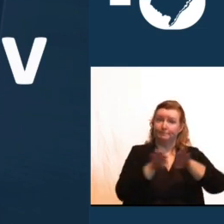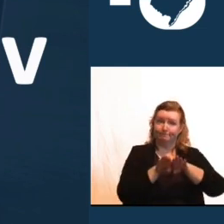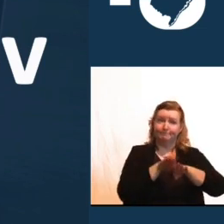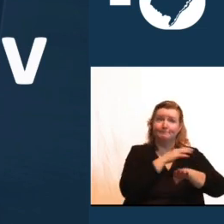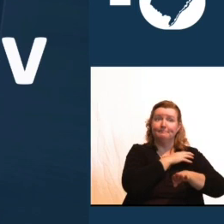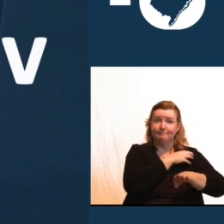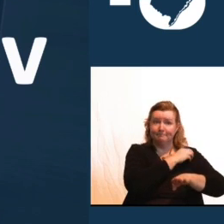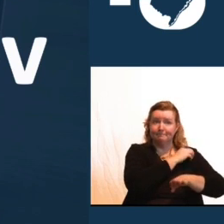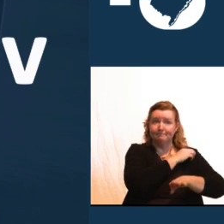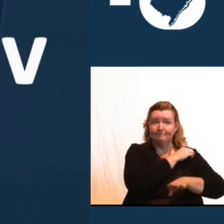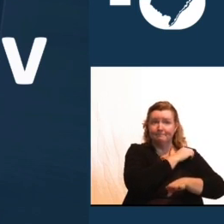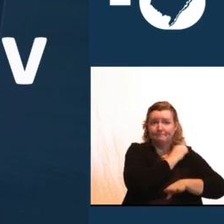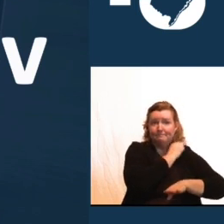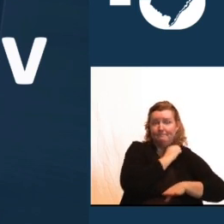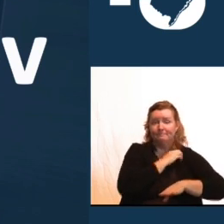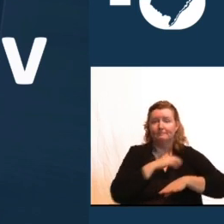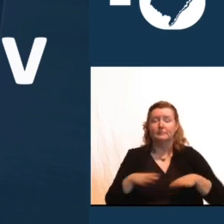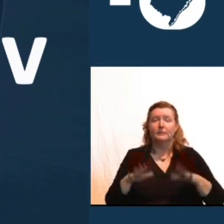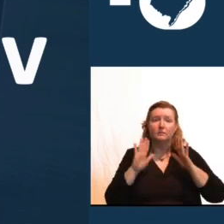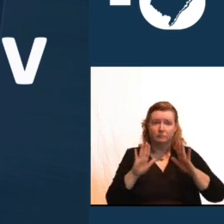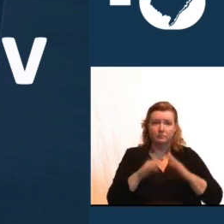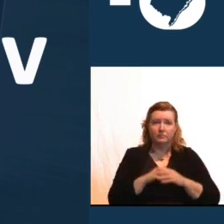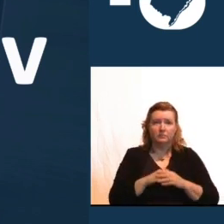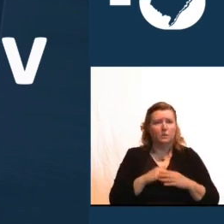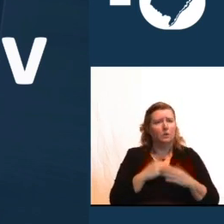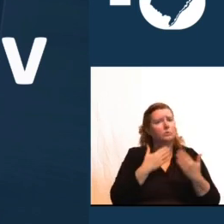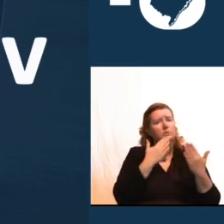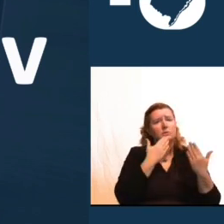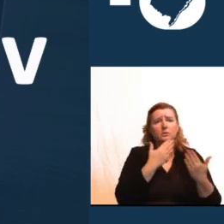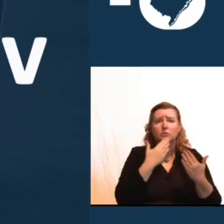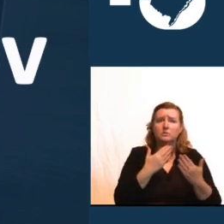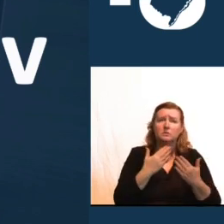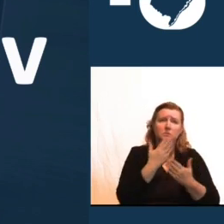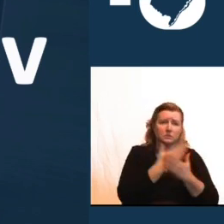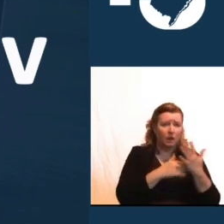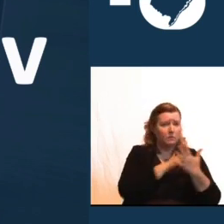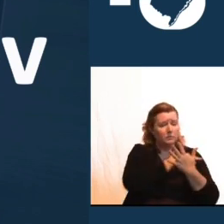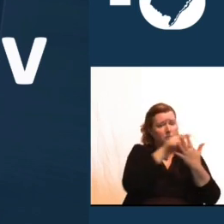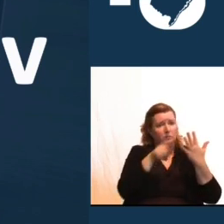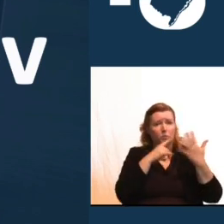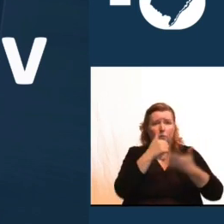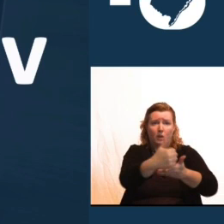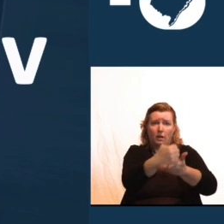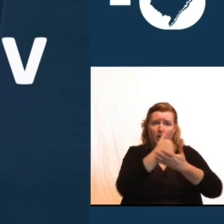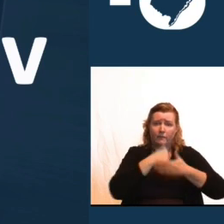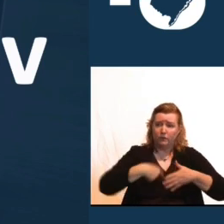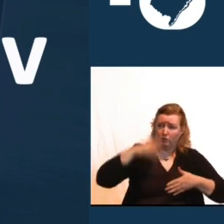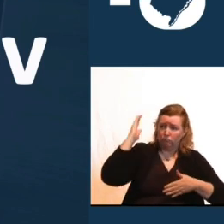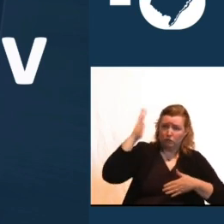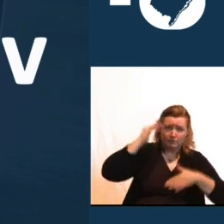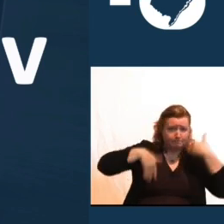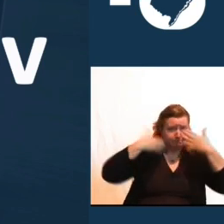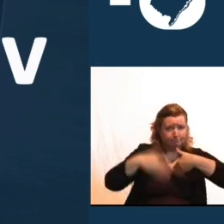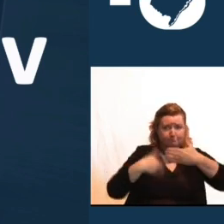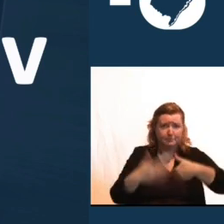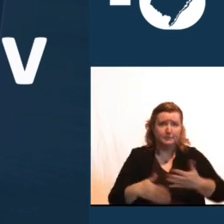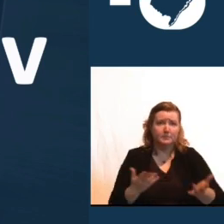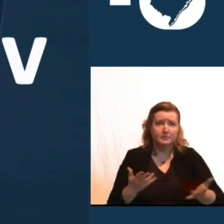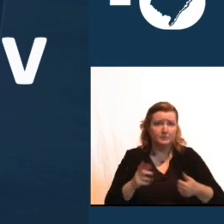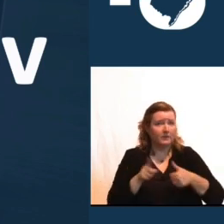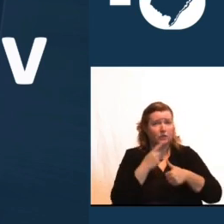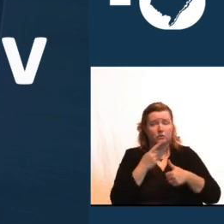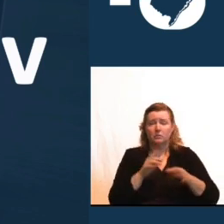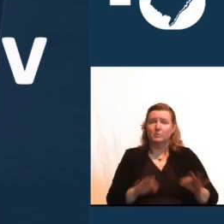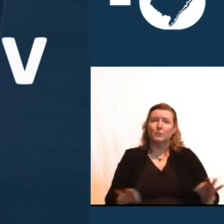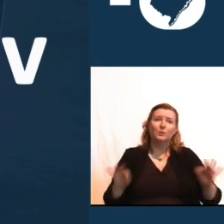these briefings what they've been. Certainly, first and foremost, to my partners up here at the table, Judy and Pat especially, who have been